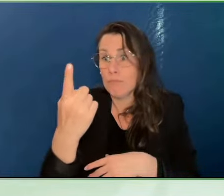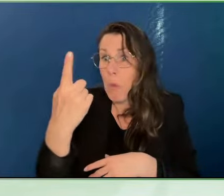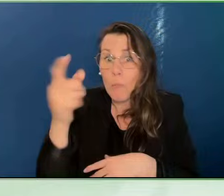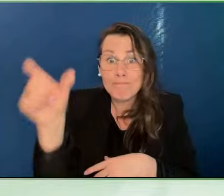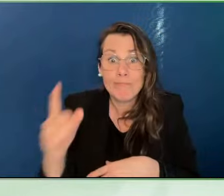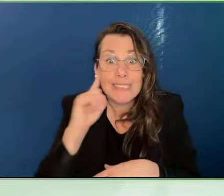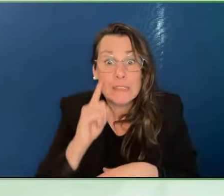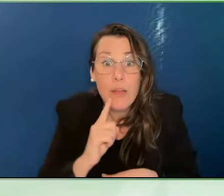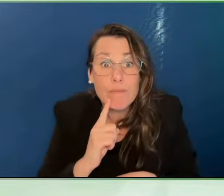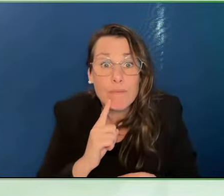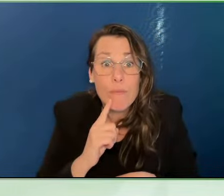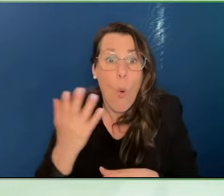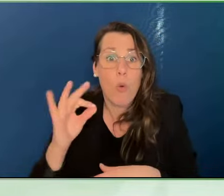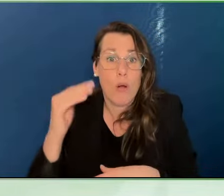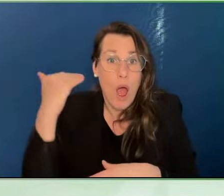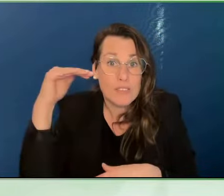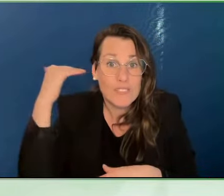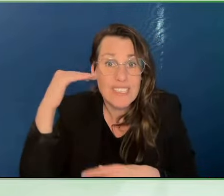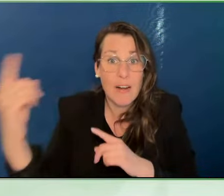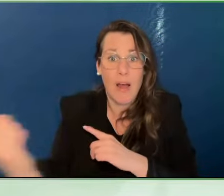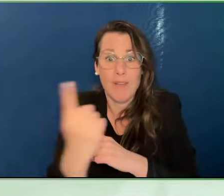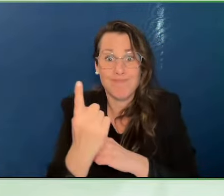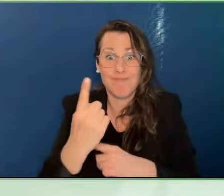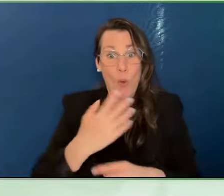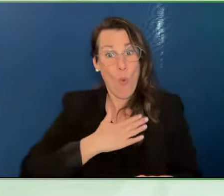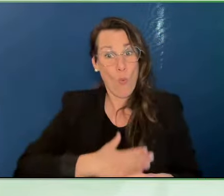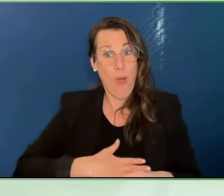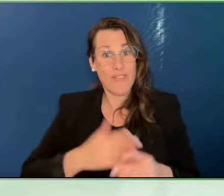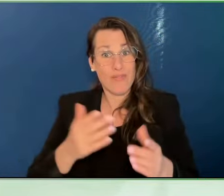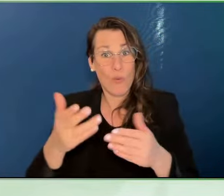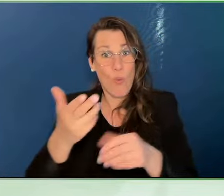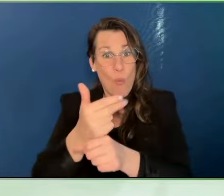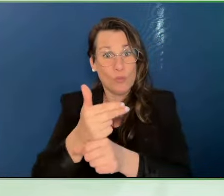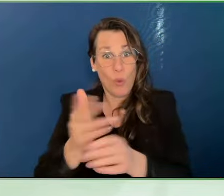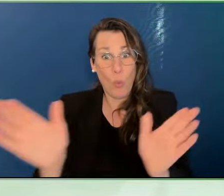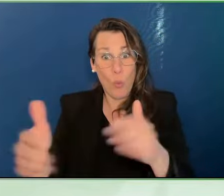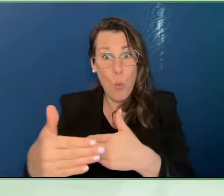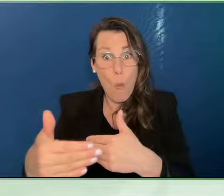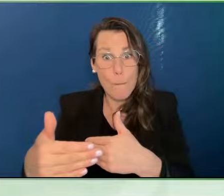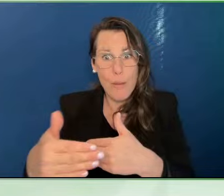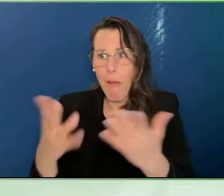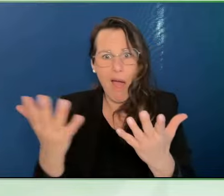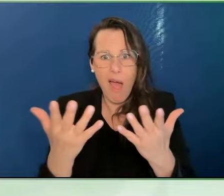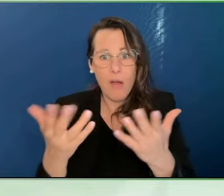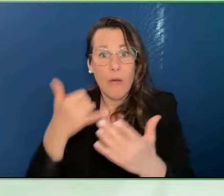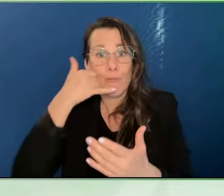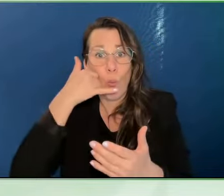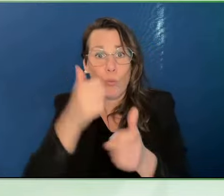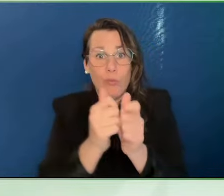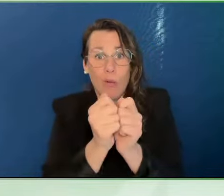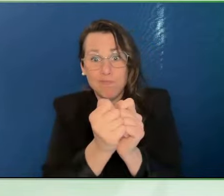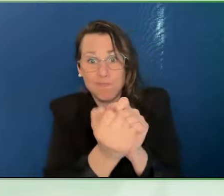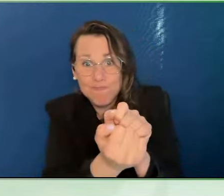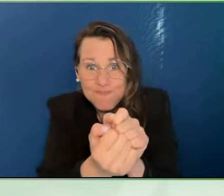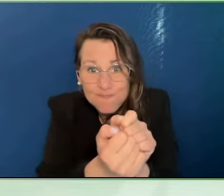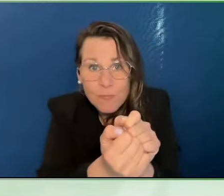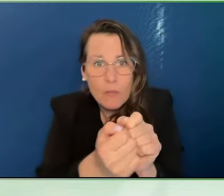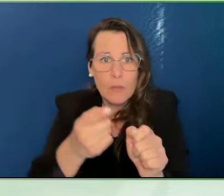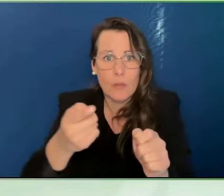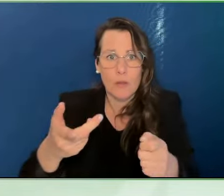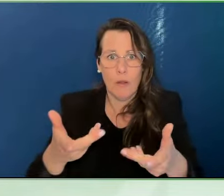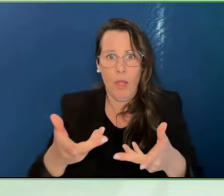feedback from conference attendees who have been there or have been watching online. And I think this staff training